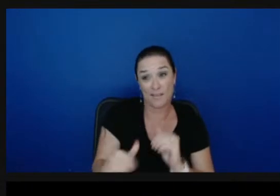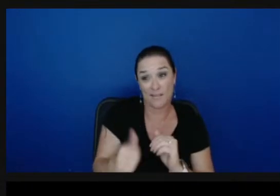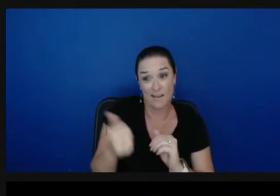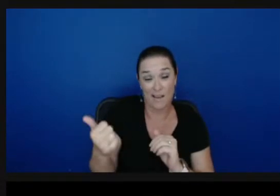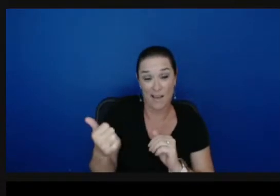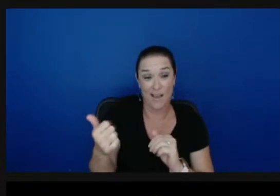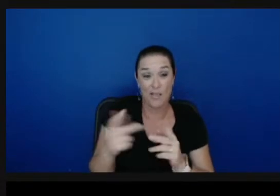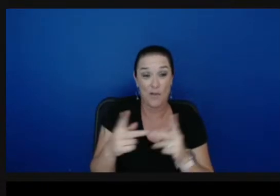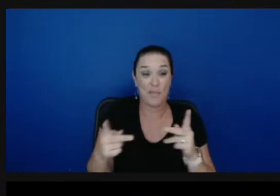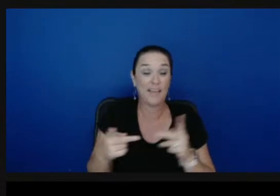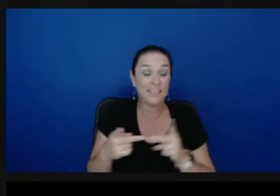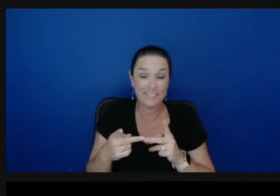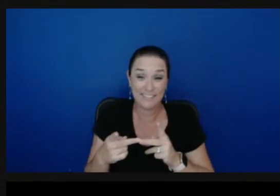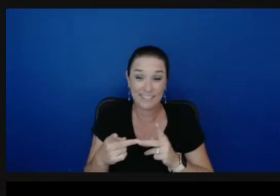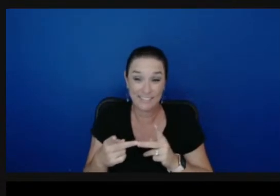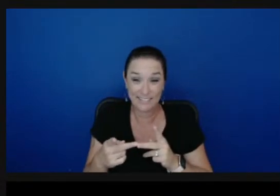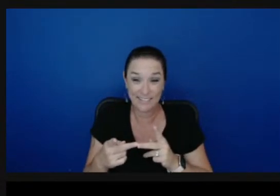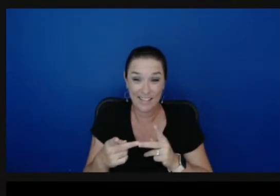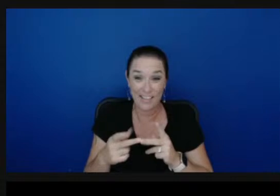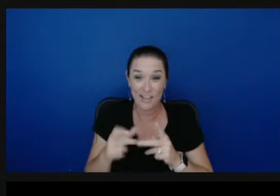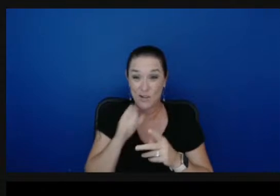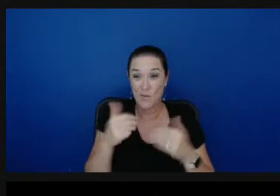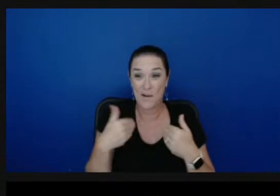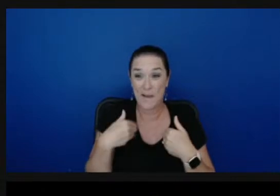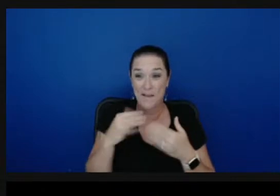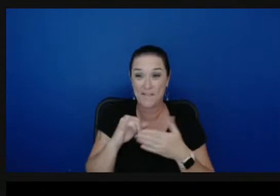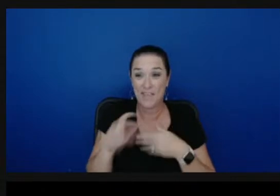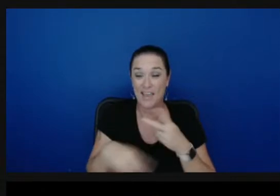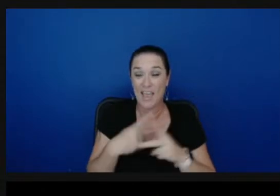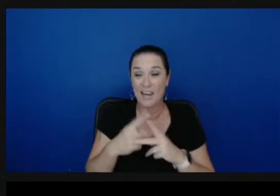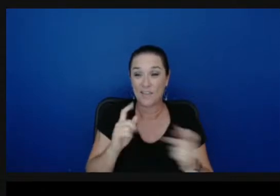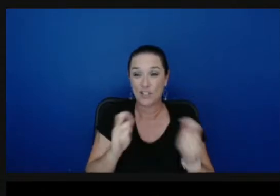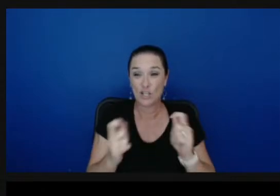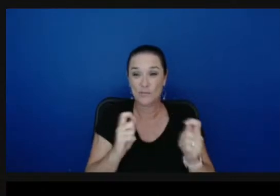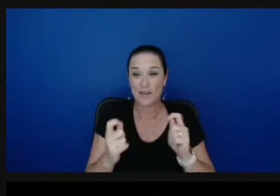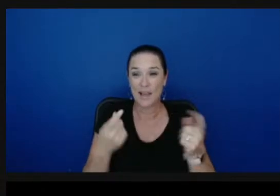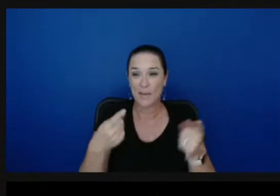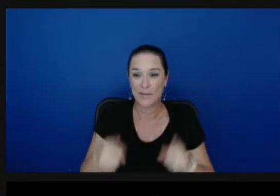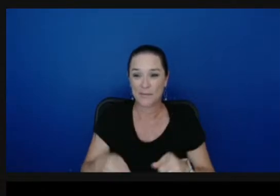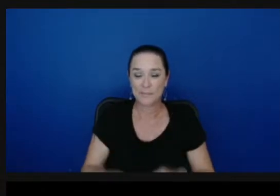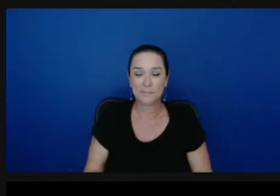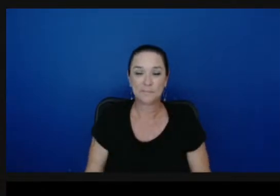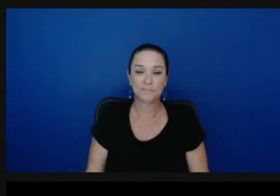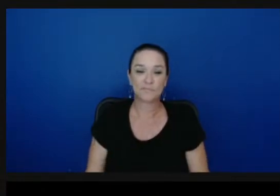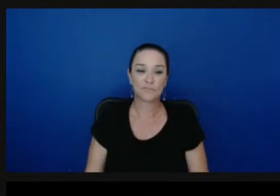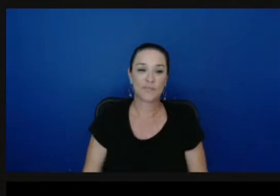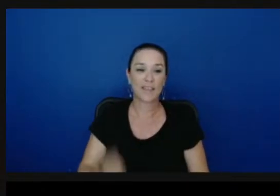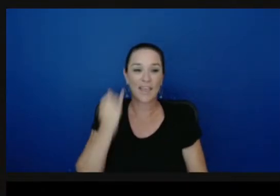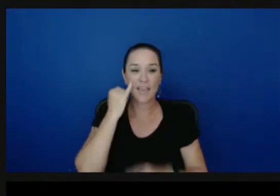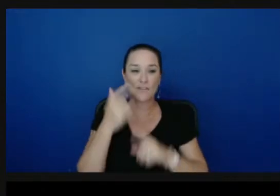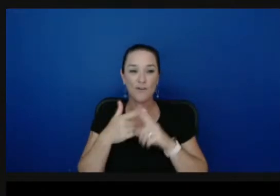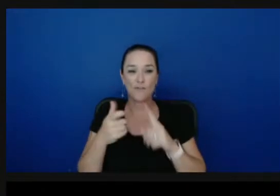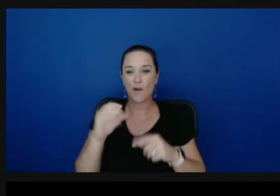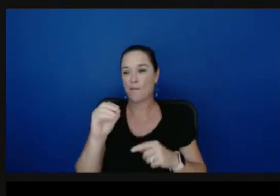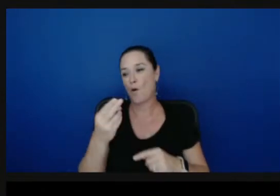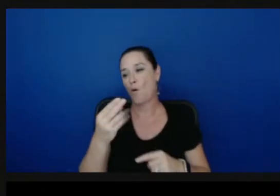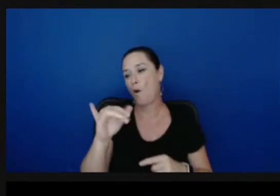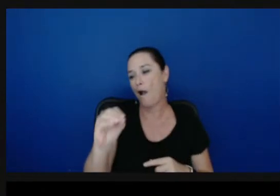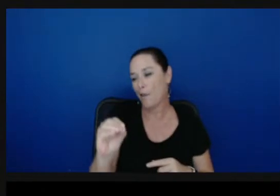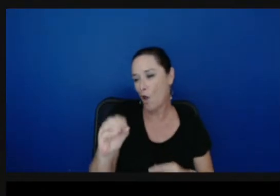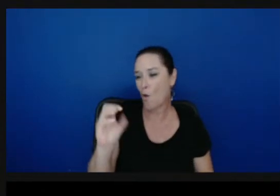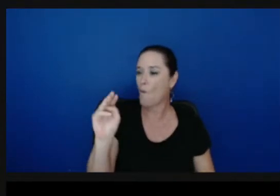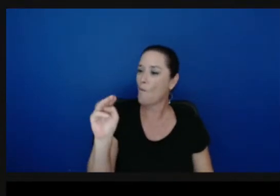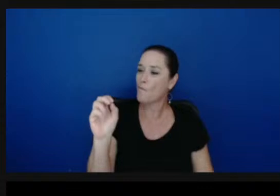that where you don't have these kind of adjustments happening. So if you're from Montana or Ohio or something like that,